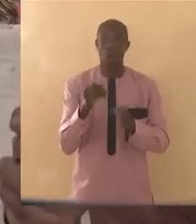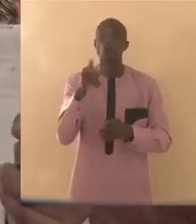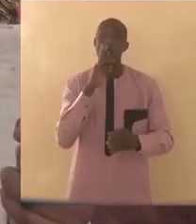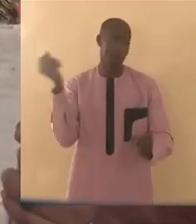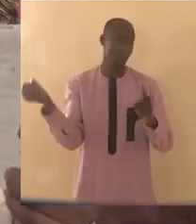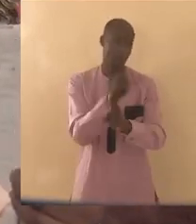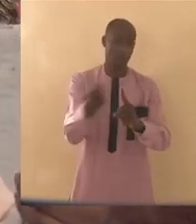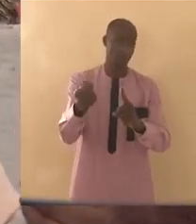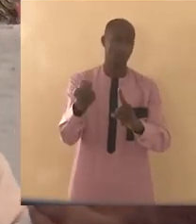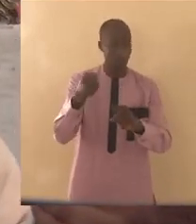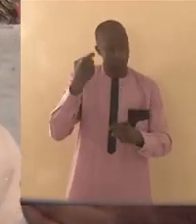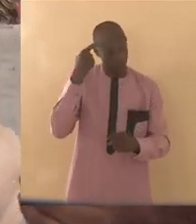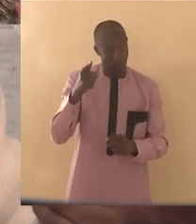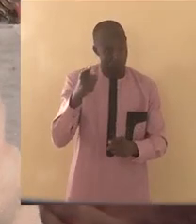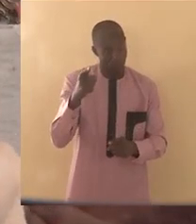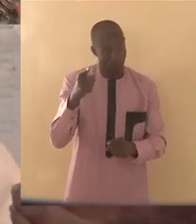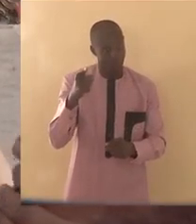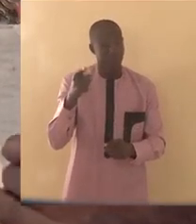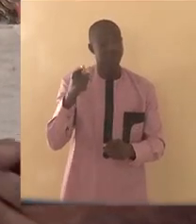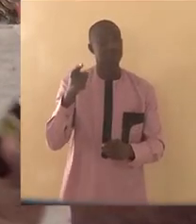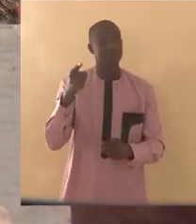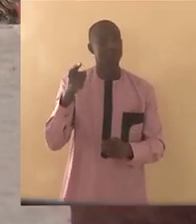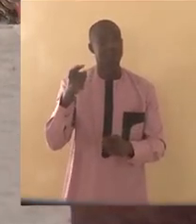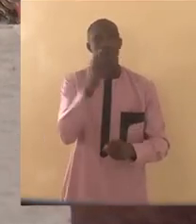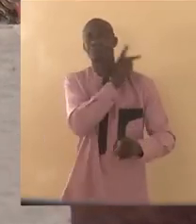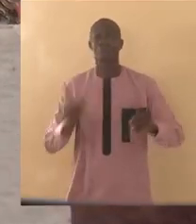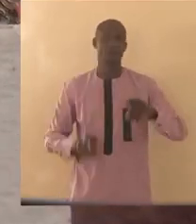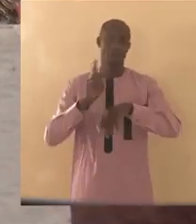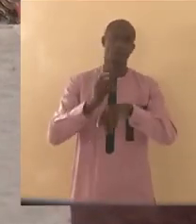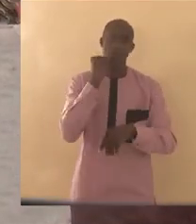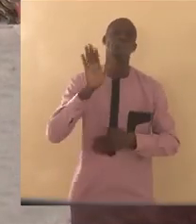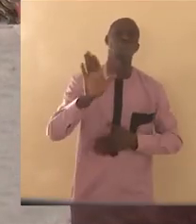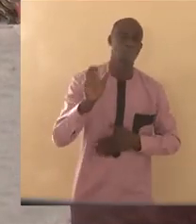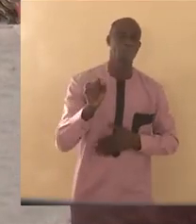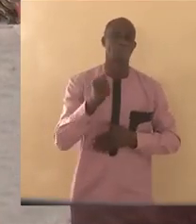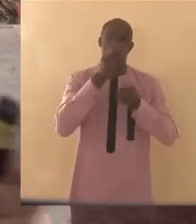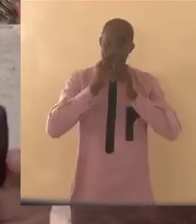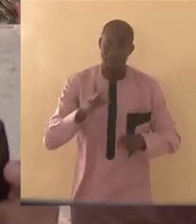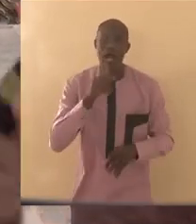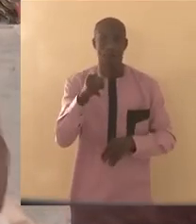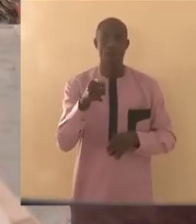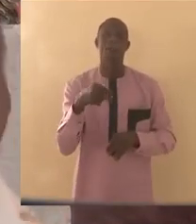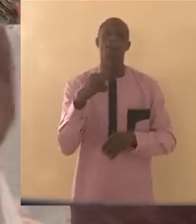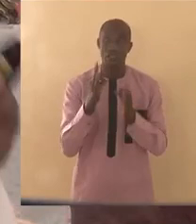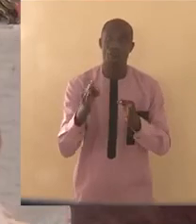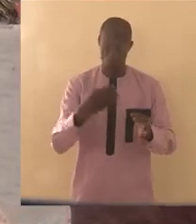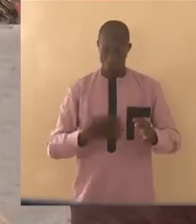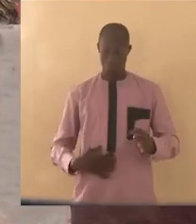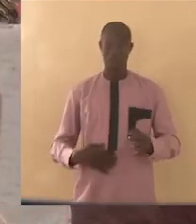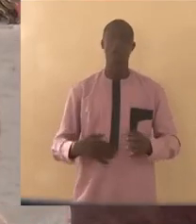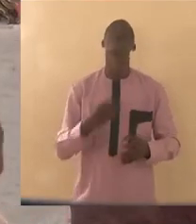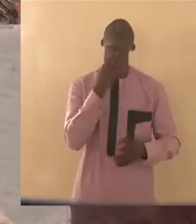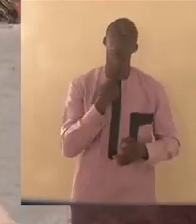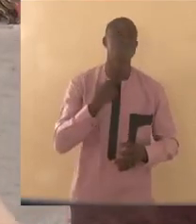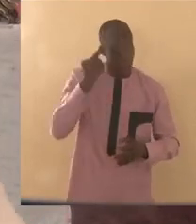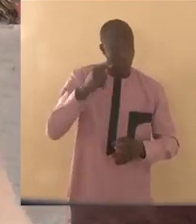are persecuted. For the kingdom of God is yours. Blessed are you if you hunger and thirst